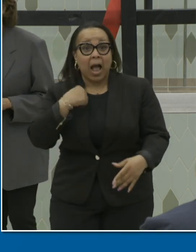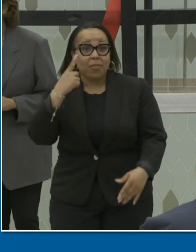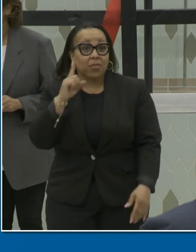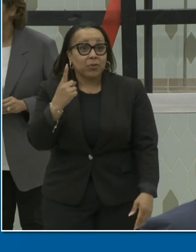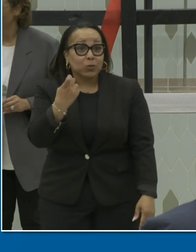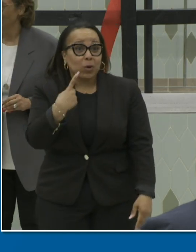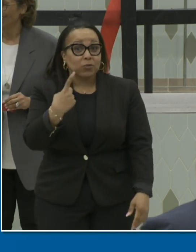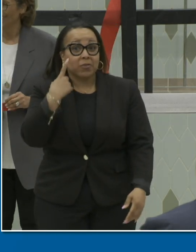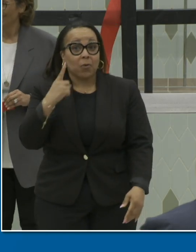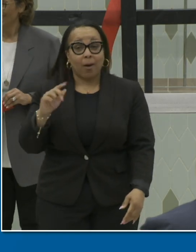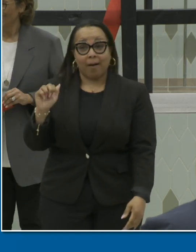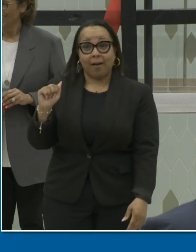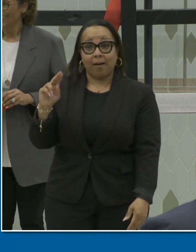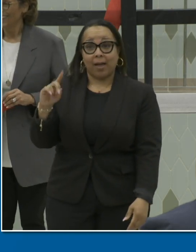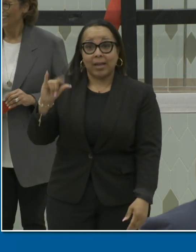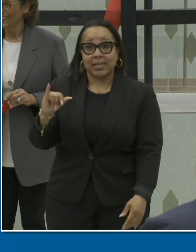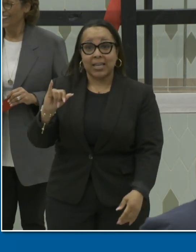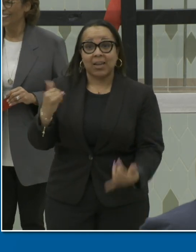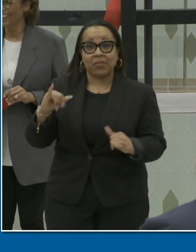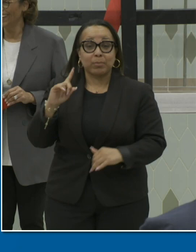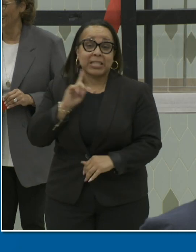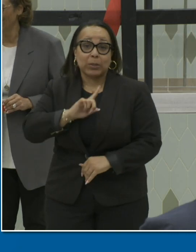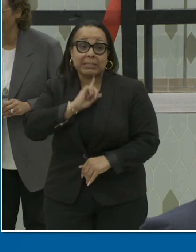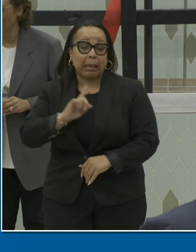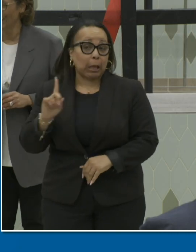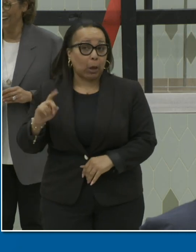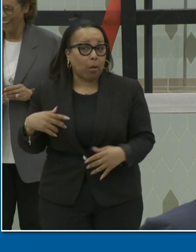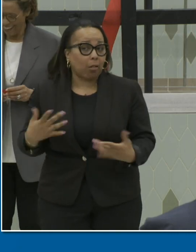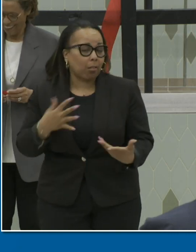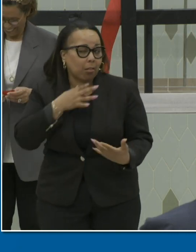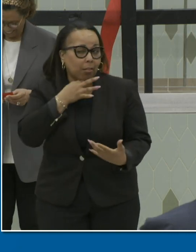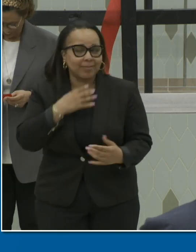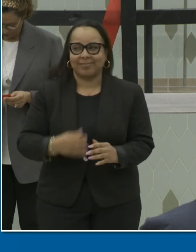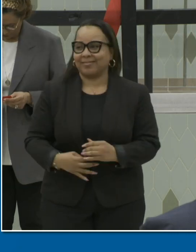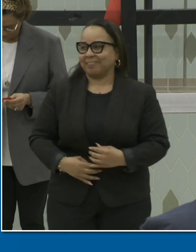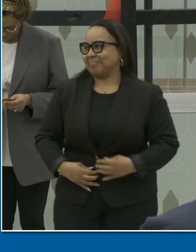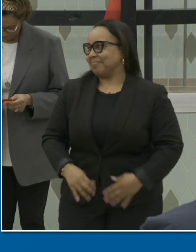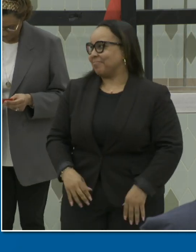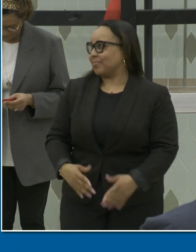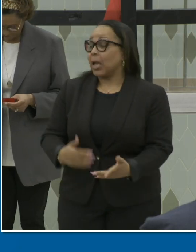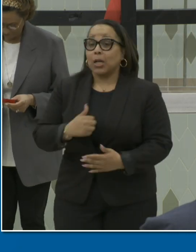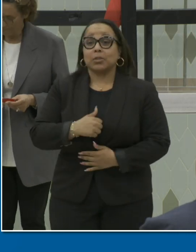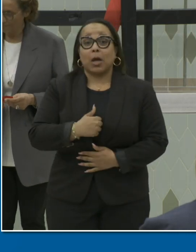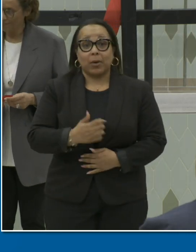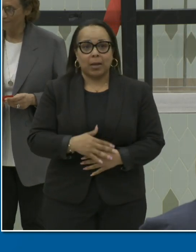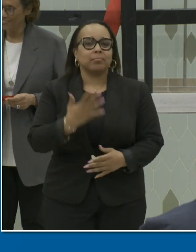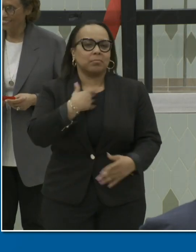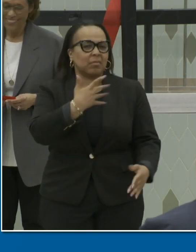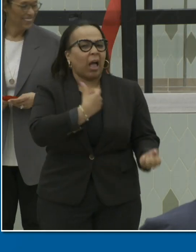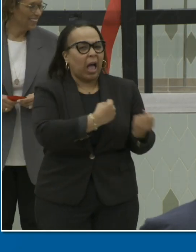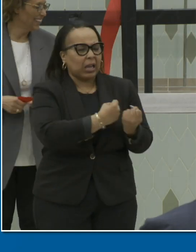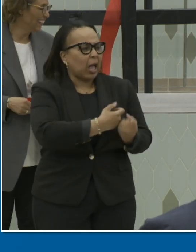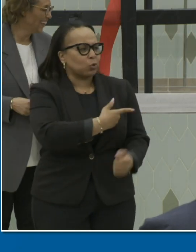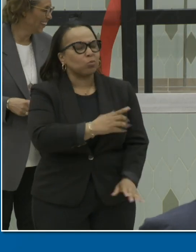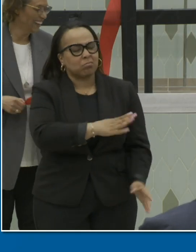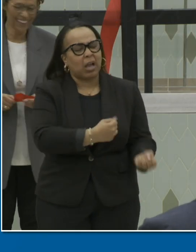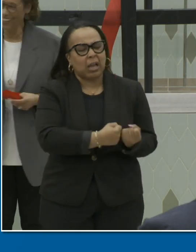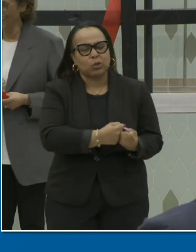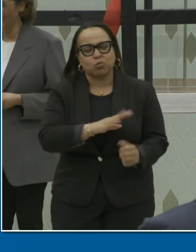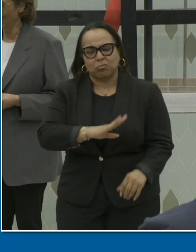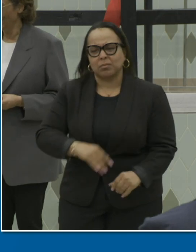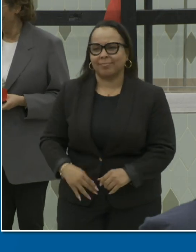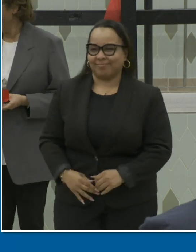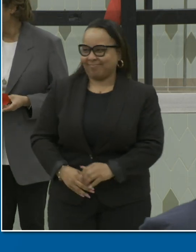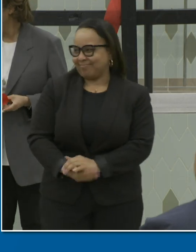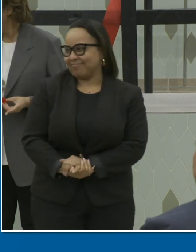I thought the first question was going to be for Andy if he was still single. Hey. Sorry. I got you, Andy.